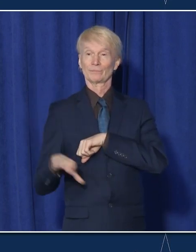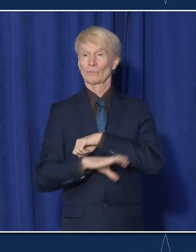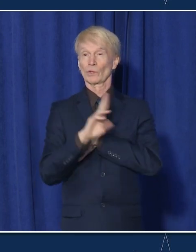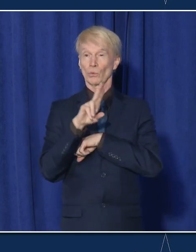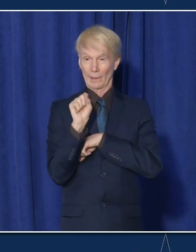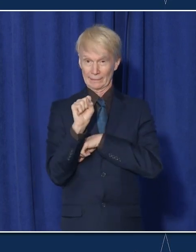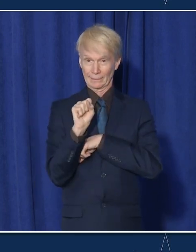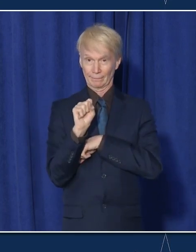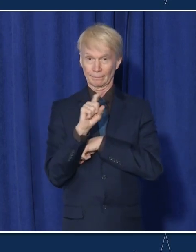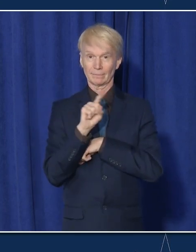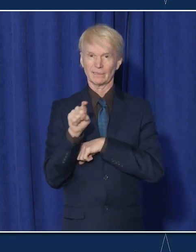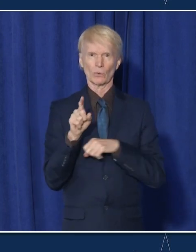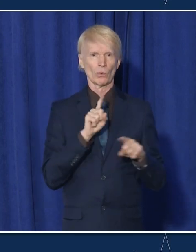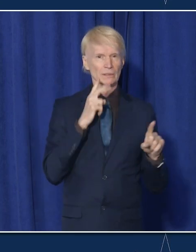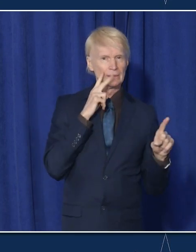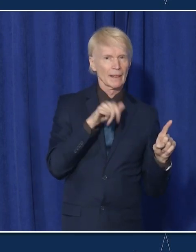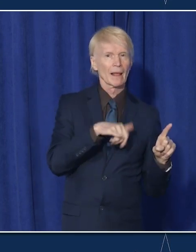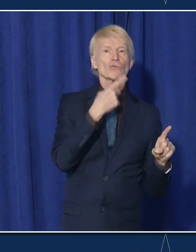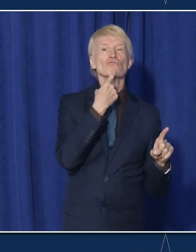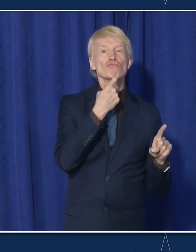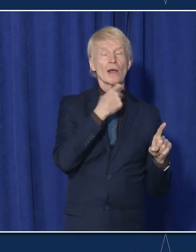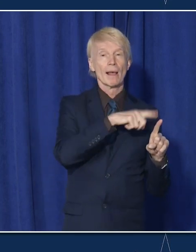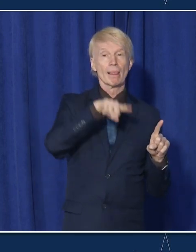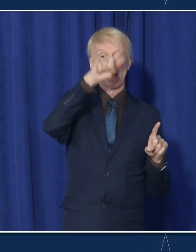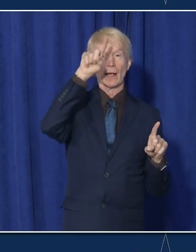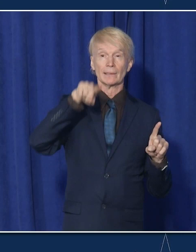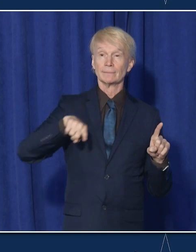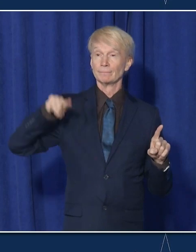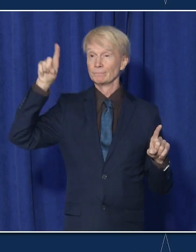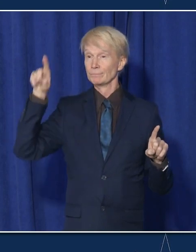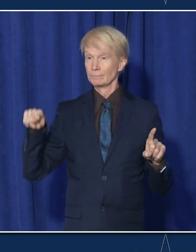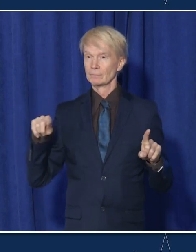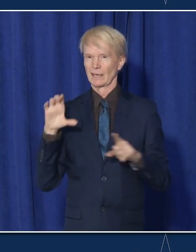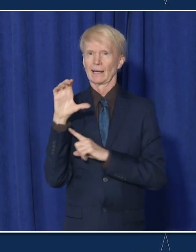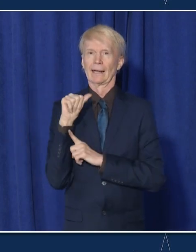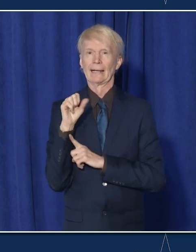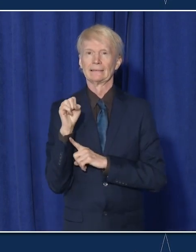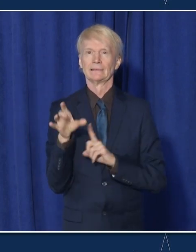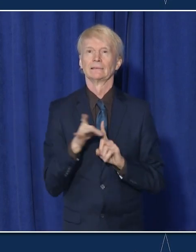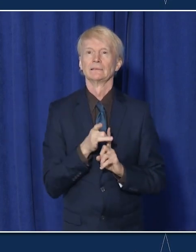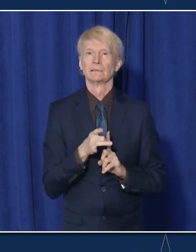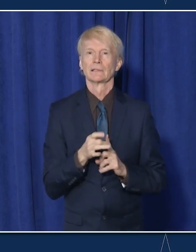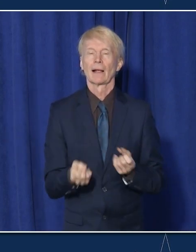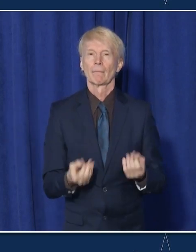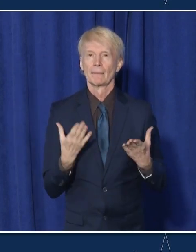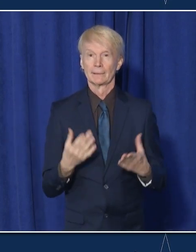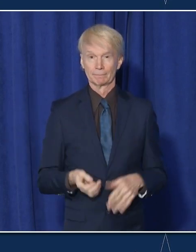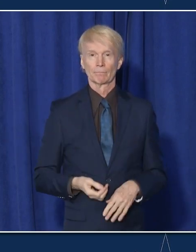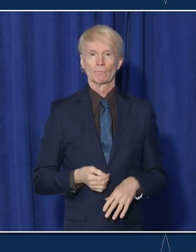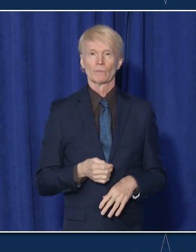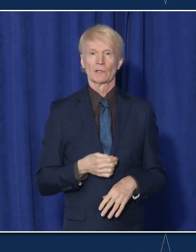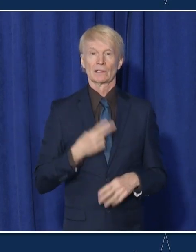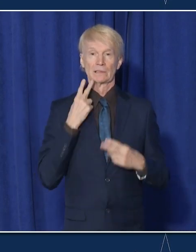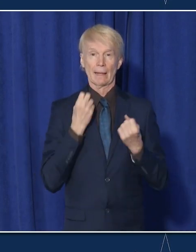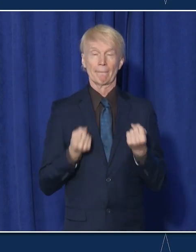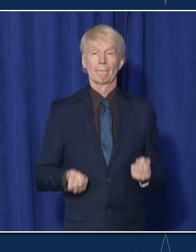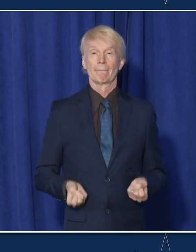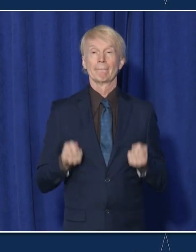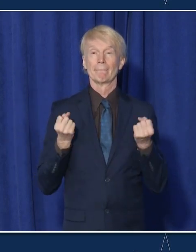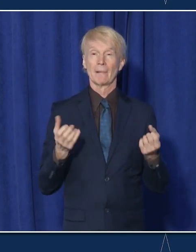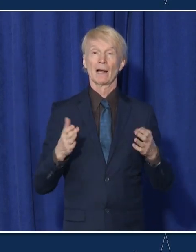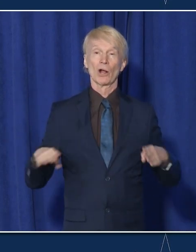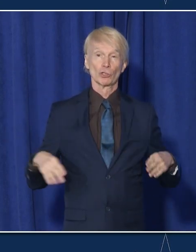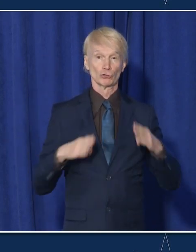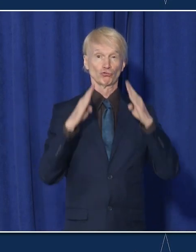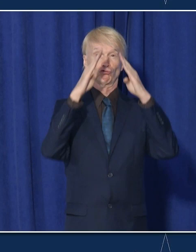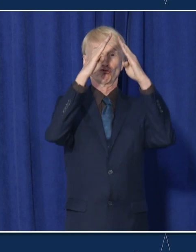having increases right now. That red line that you see is cases. And so compared to the huge surge all over the country,